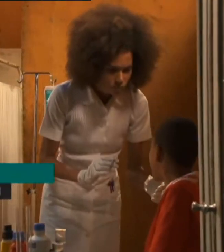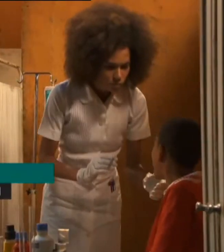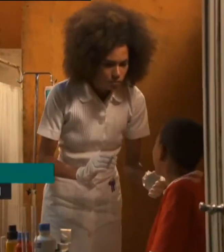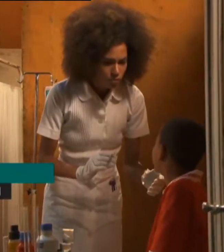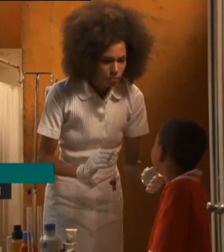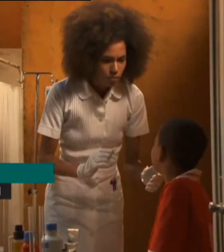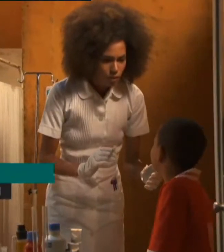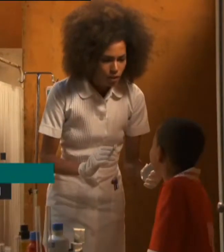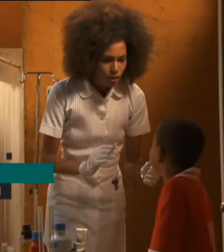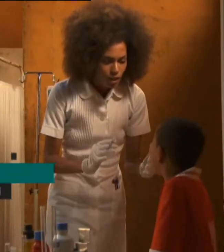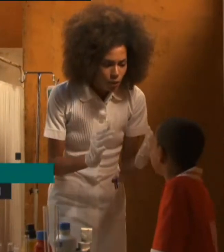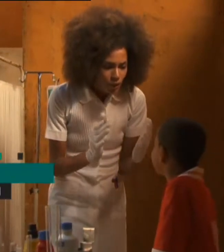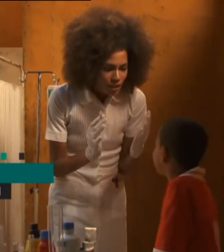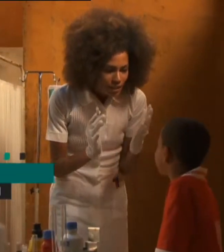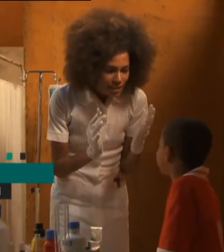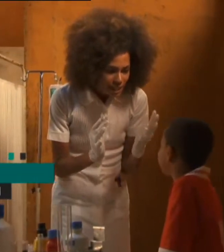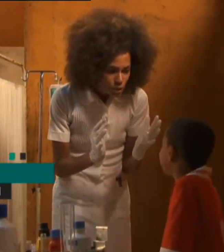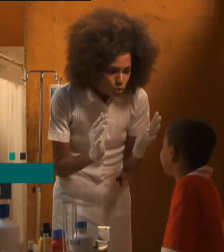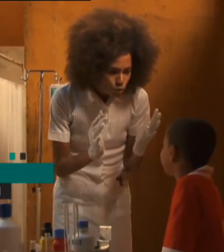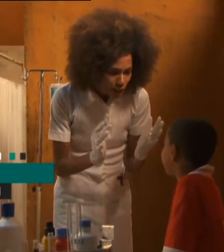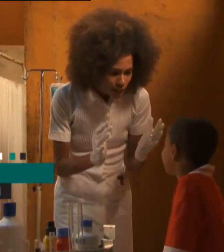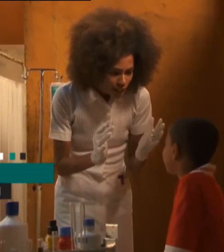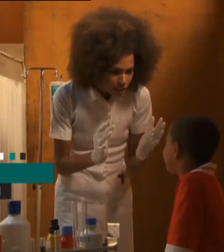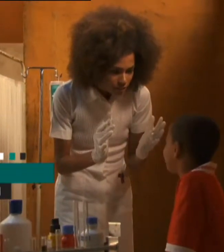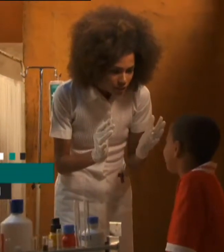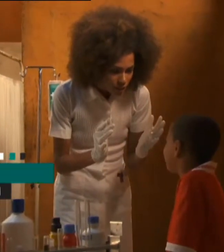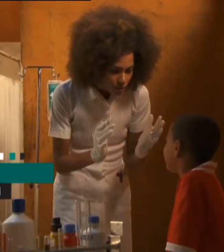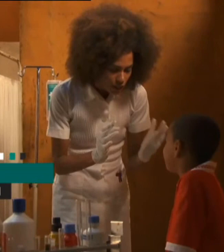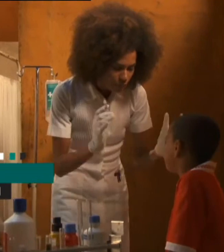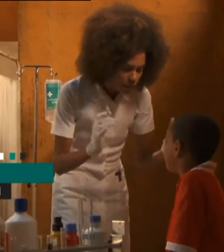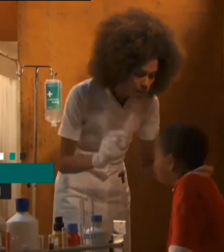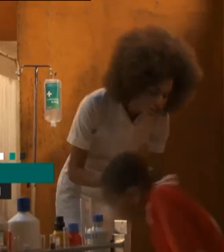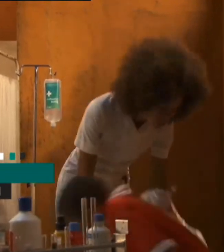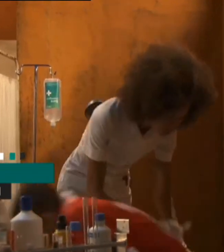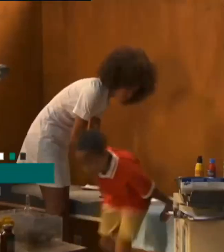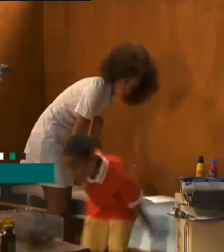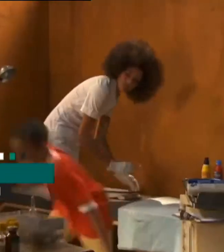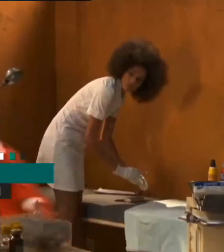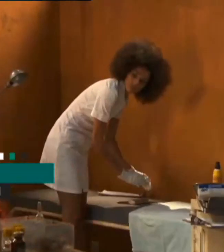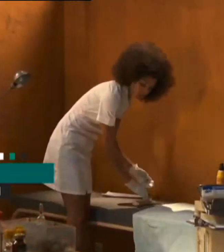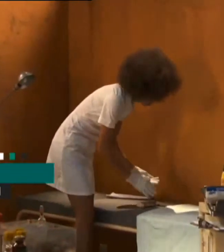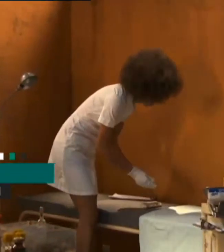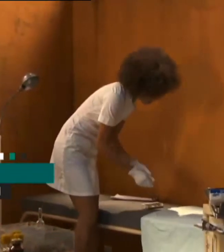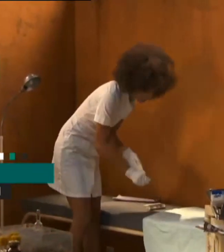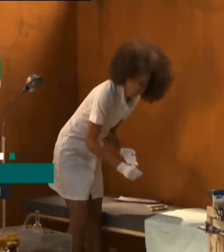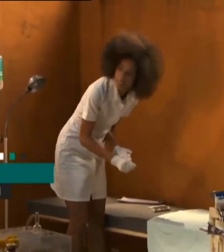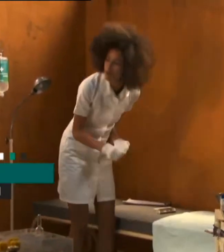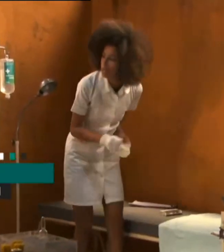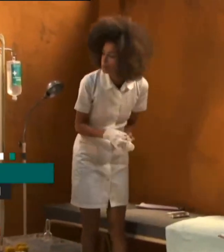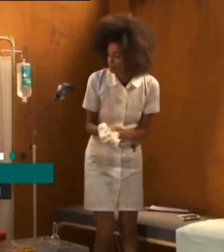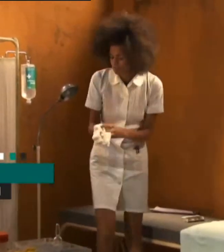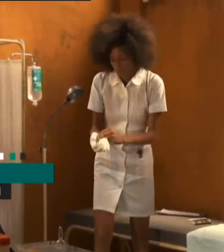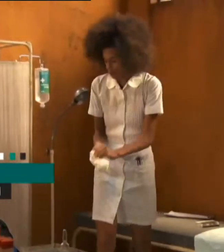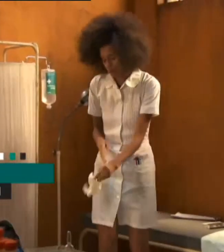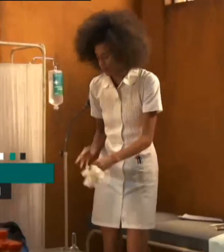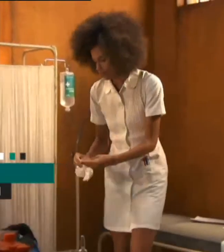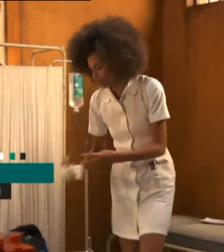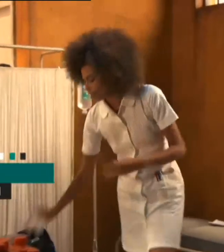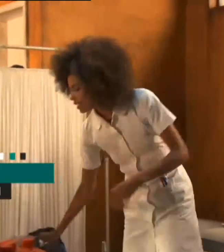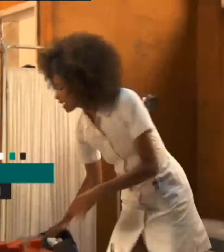Ow, it hurts! Hey, I haven't even touched you yet. Stop being a baby.